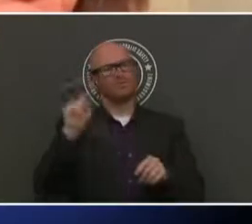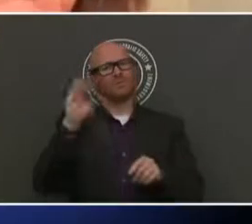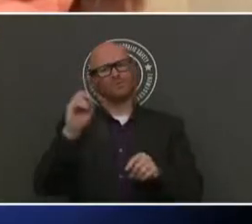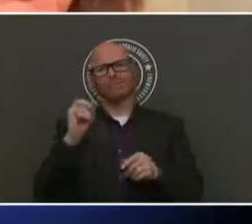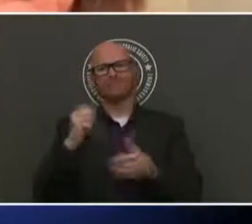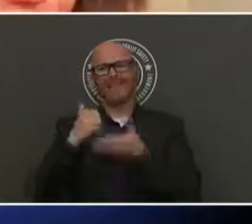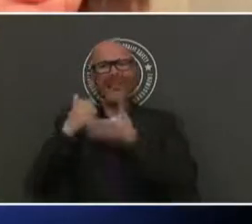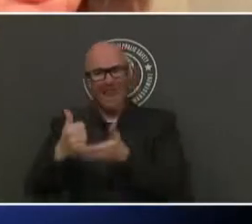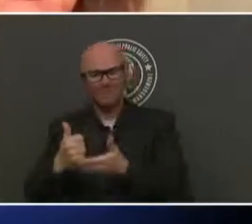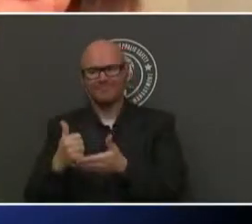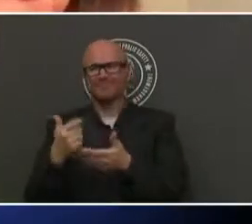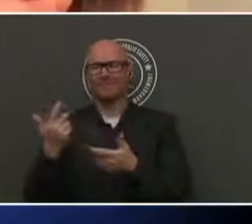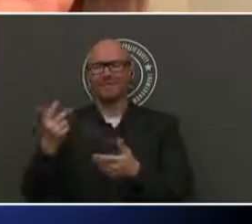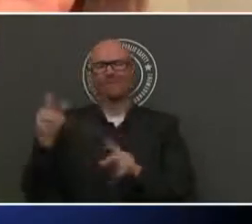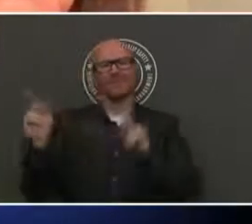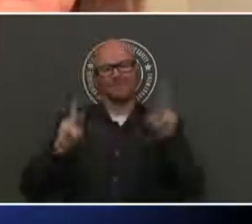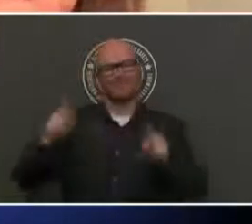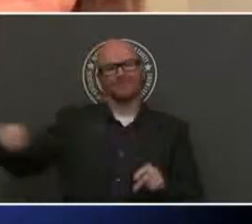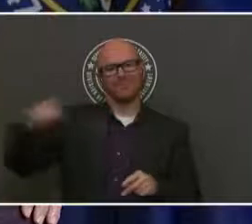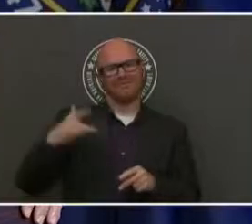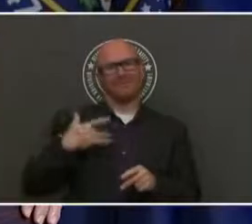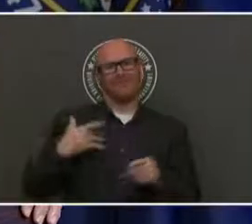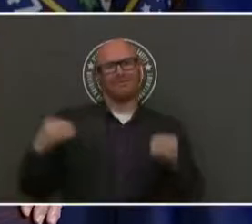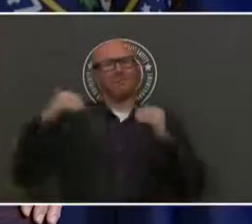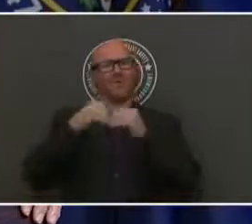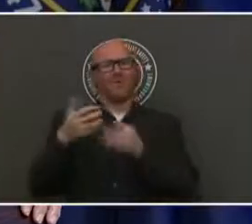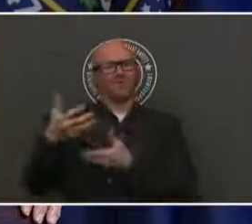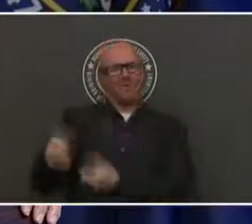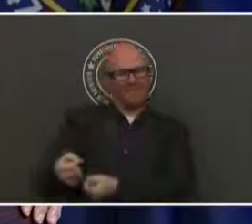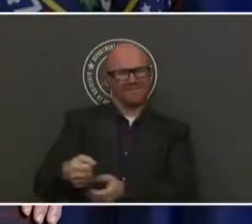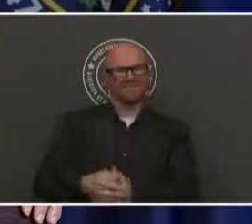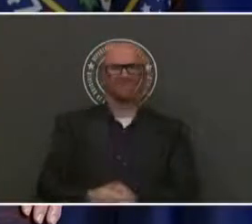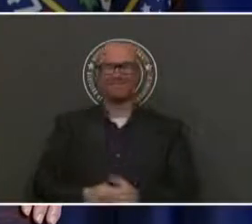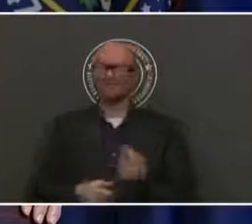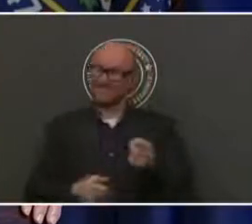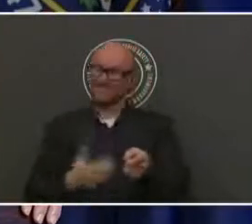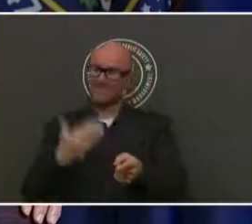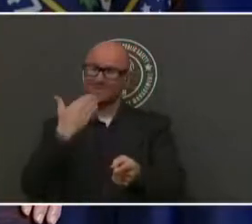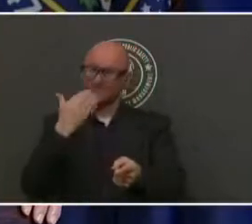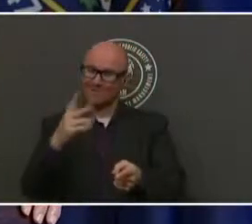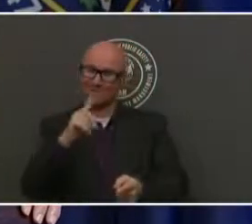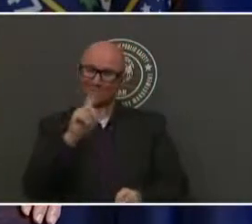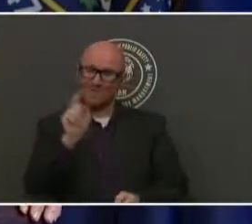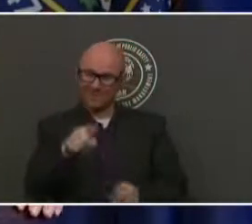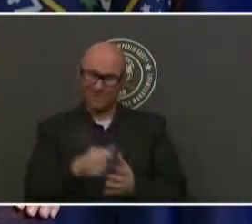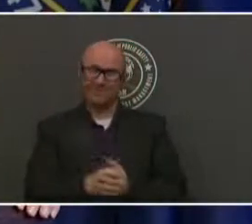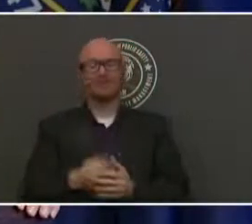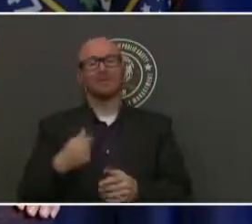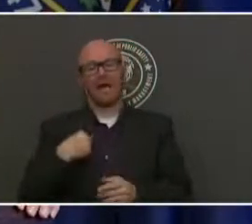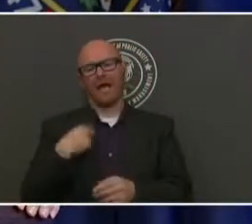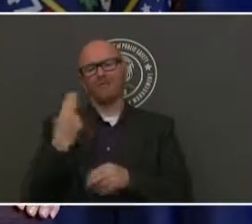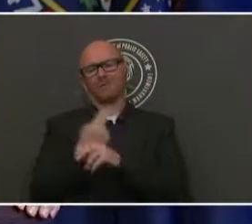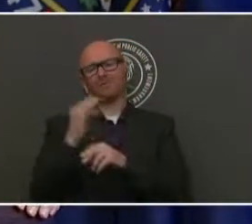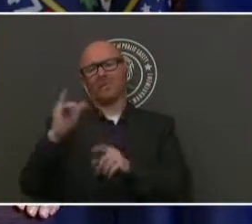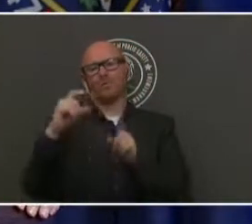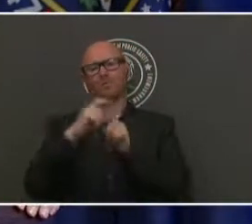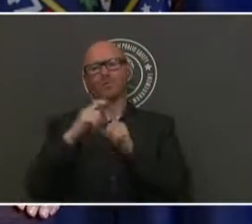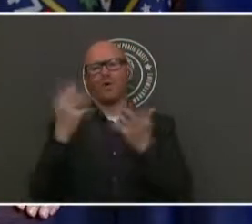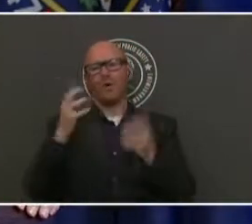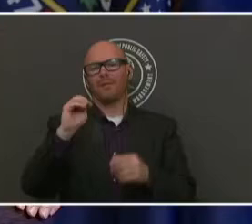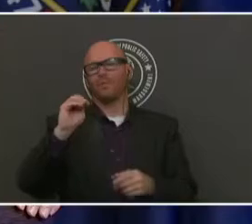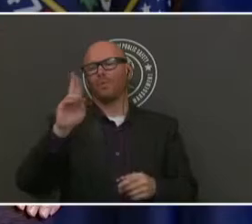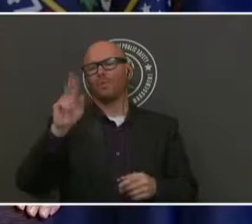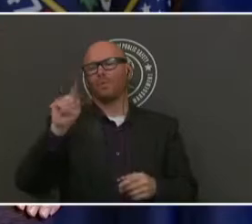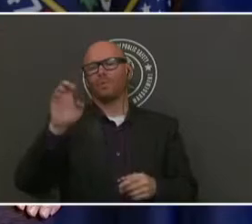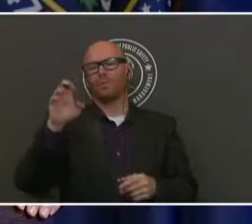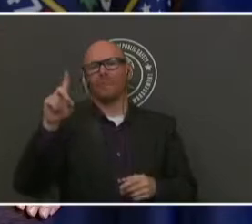reach out to Utahns? Yeah, thanks, Lisa. It's a great question, and I have to say, I've used the word muted more times in the last year than